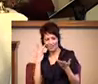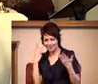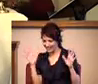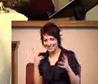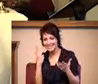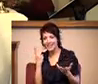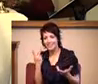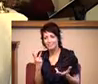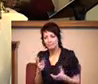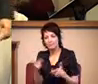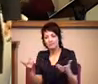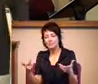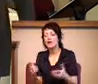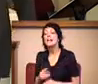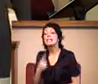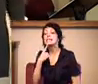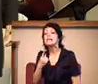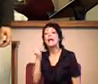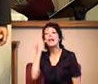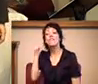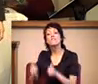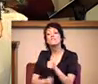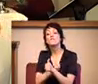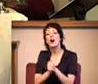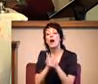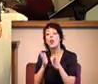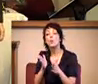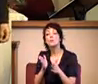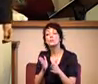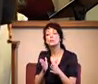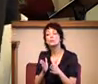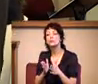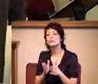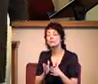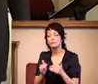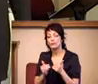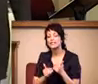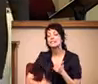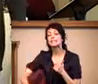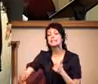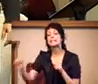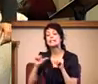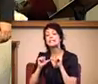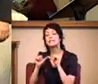And he said that his followers were going to go forth and do greater things.